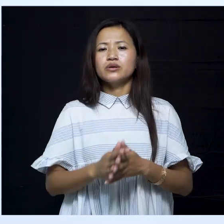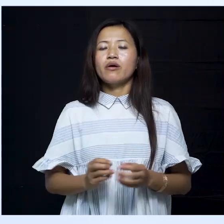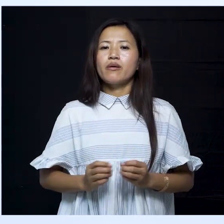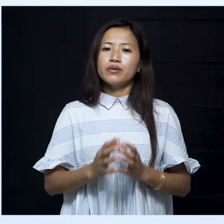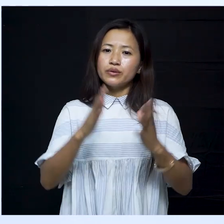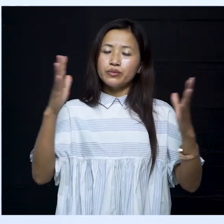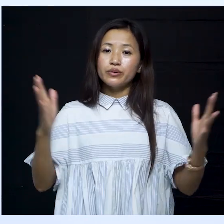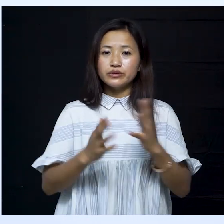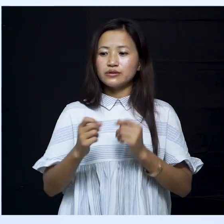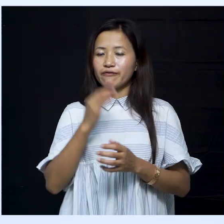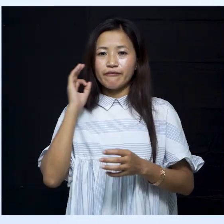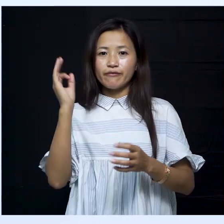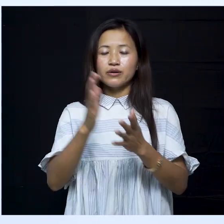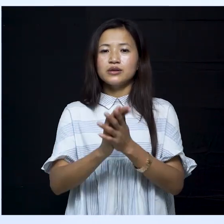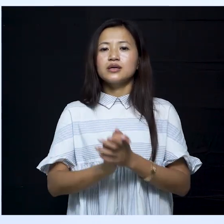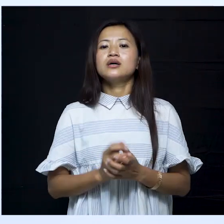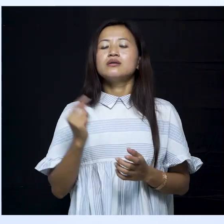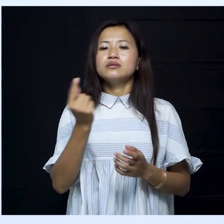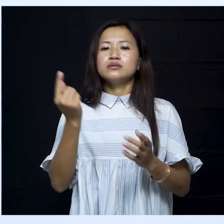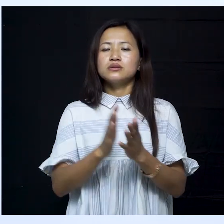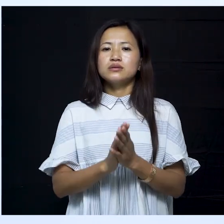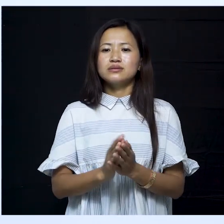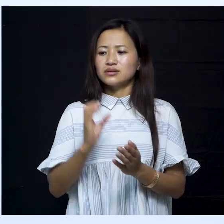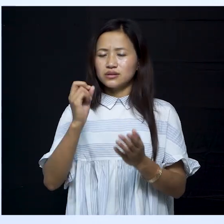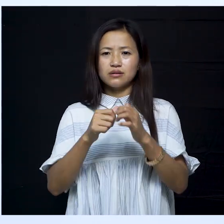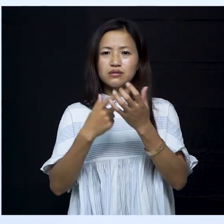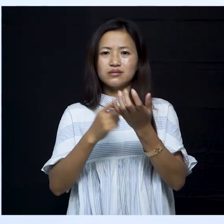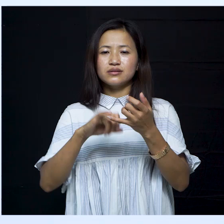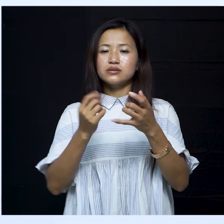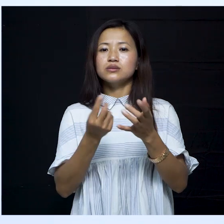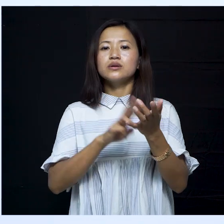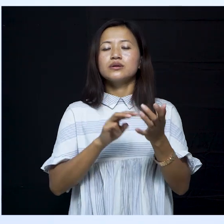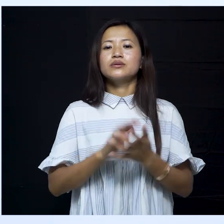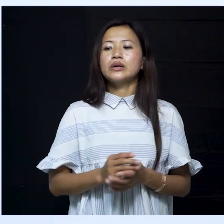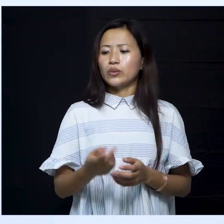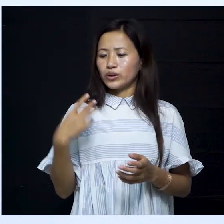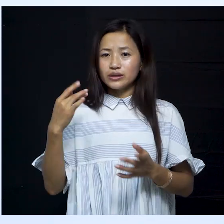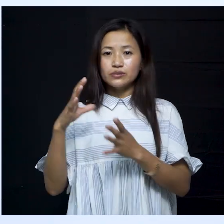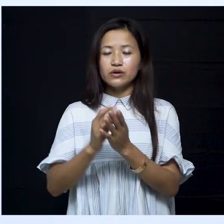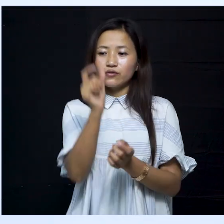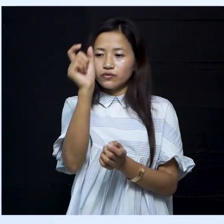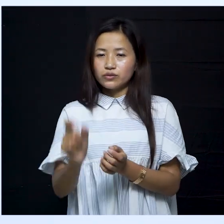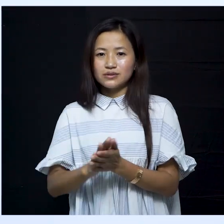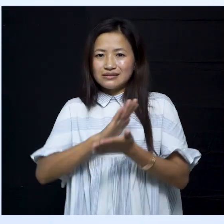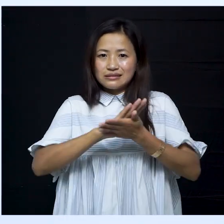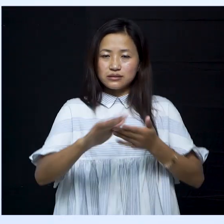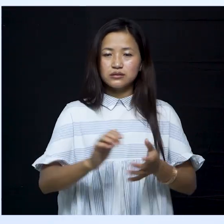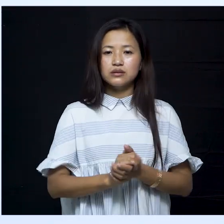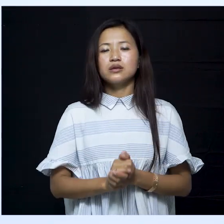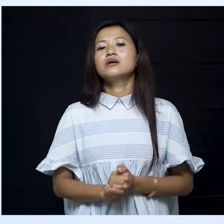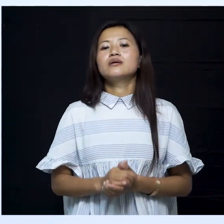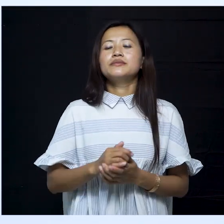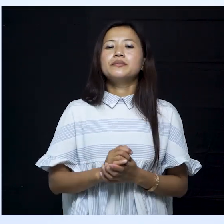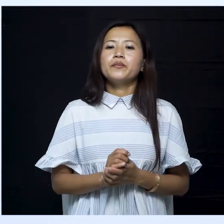And we have already learned what is a humor, using sarcasm, or even using witty play of words, clever play of words, in